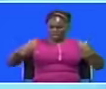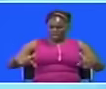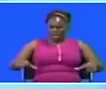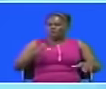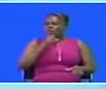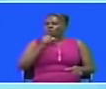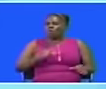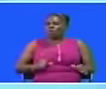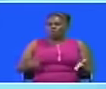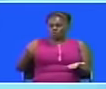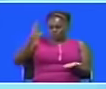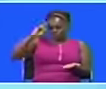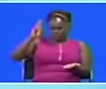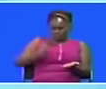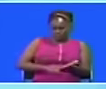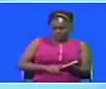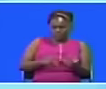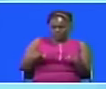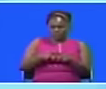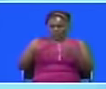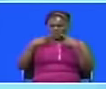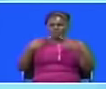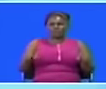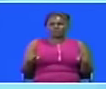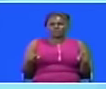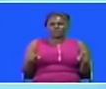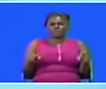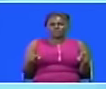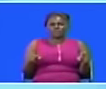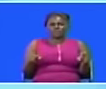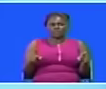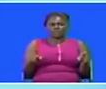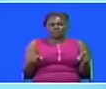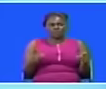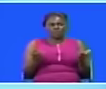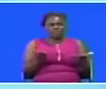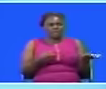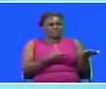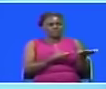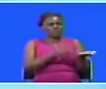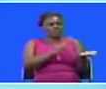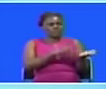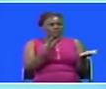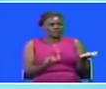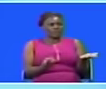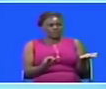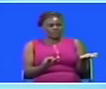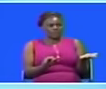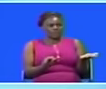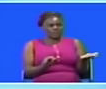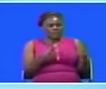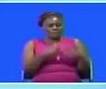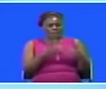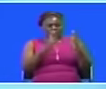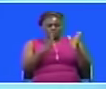manual voter identification and transmission of results in instances where technology fails. But as our reporter